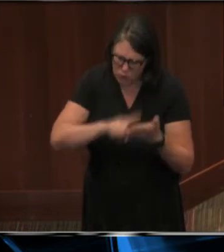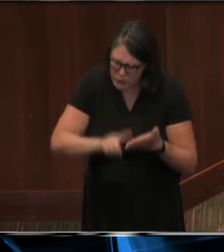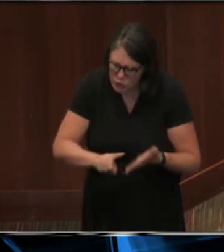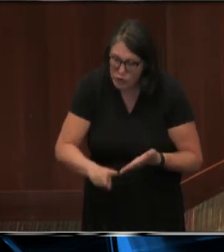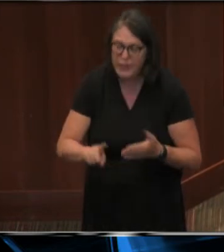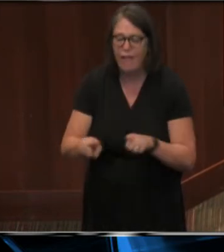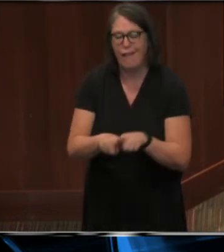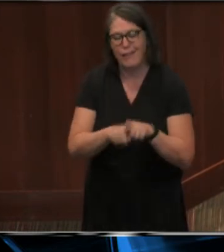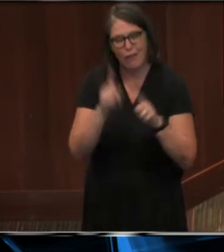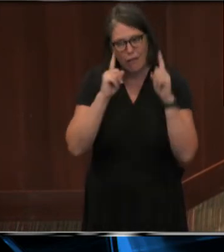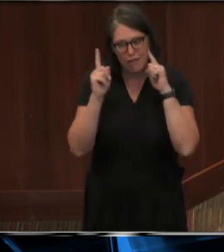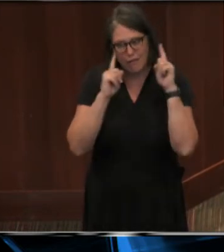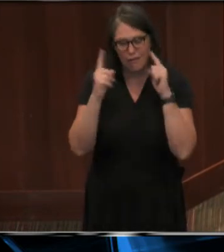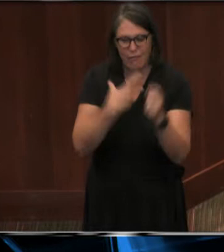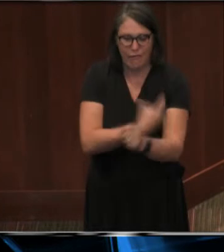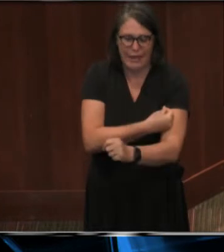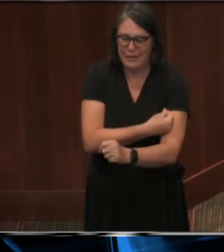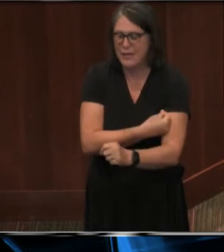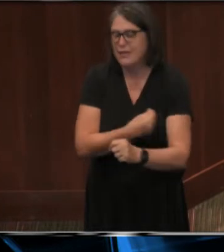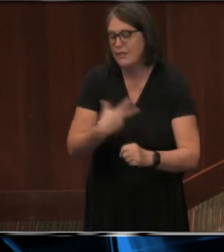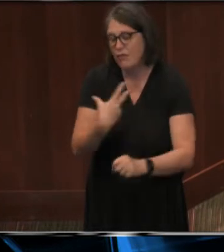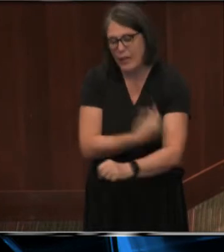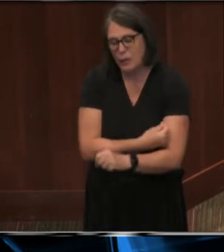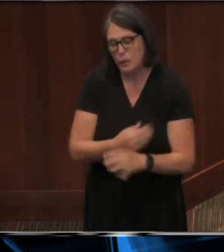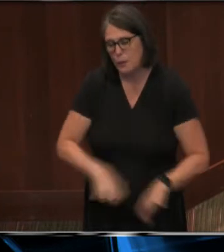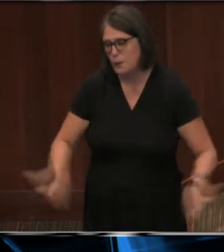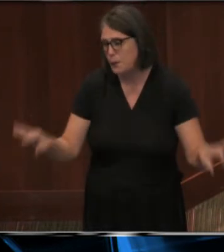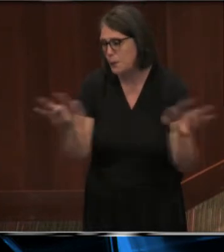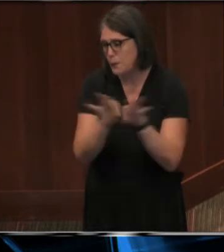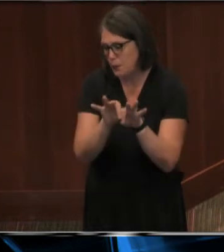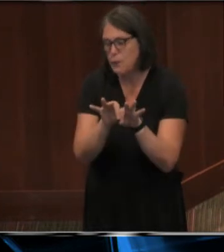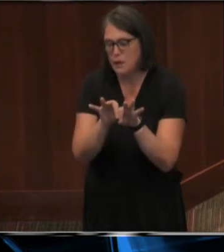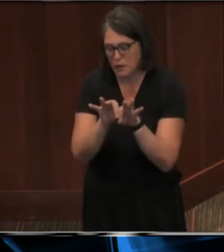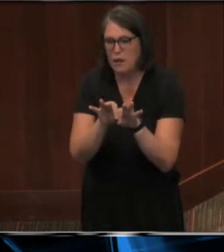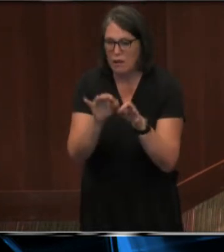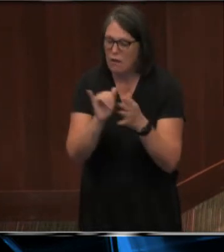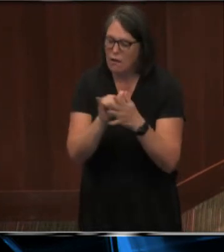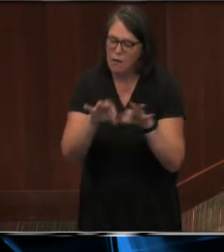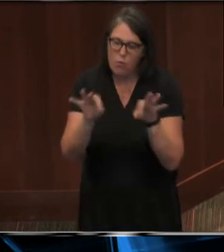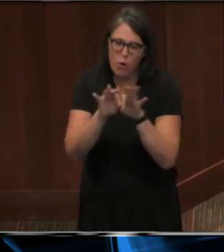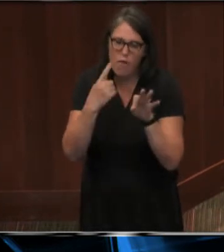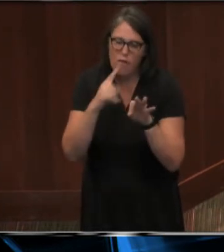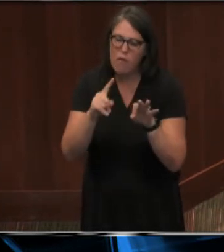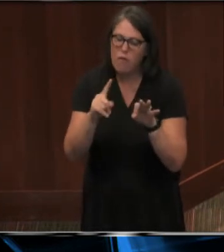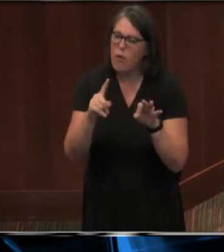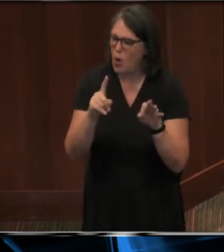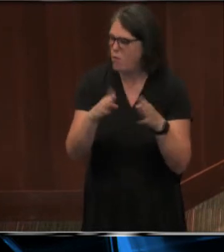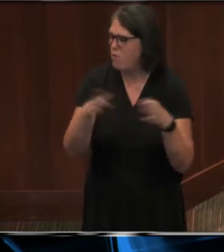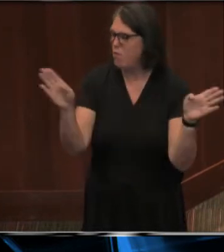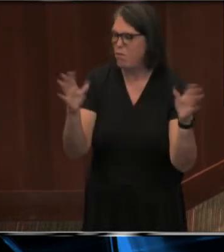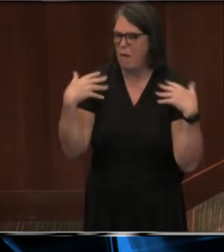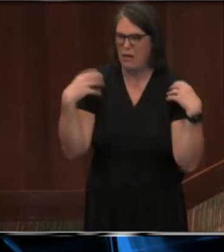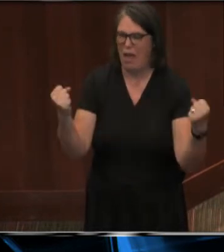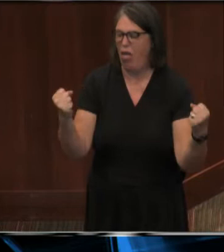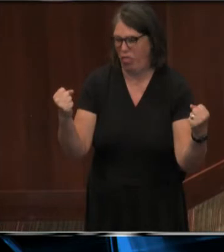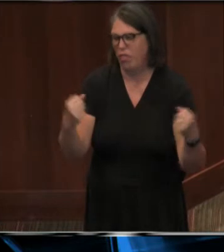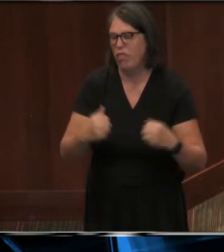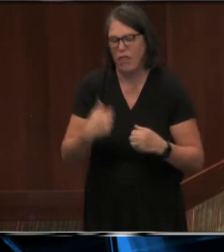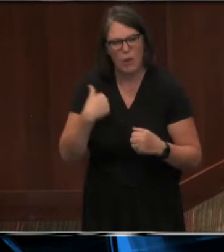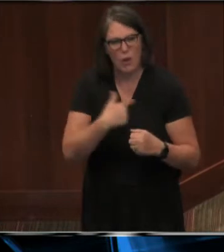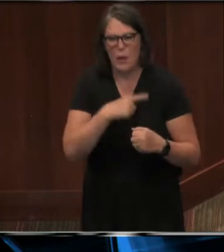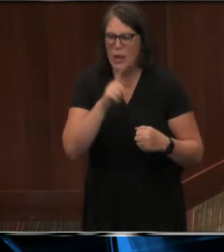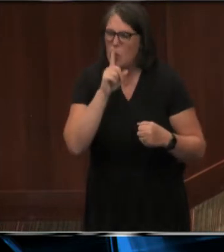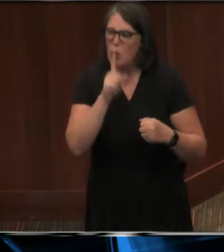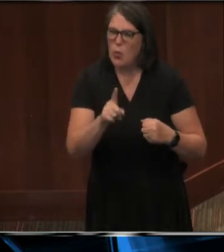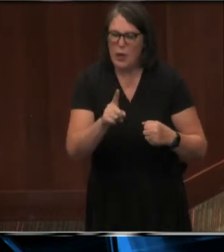about vaccination, and vaccinations are essential tool in public health toolbox. We